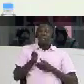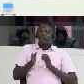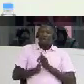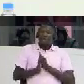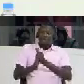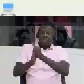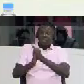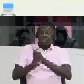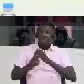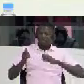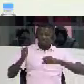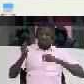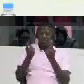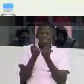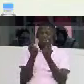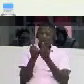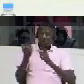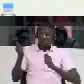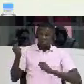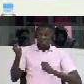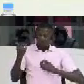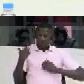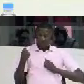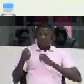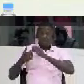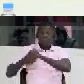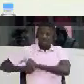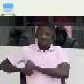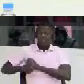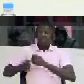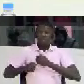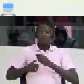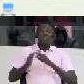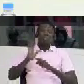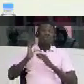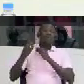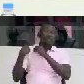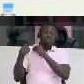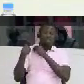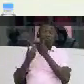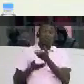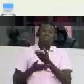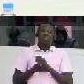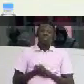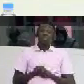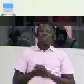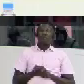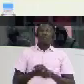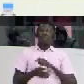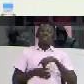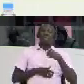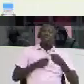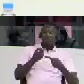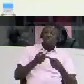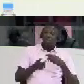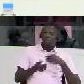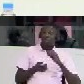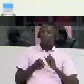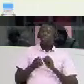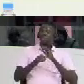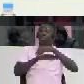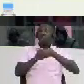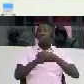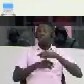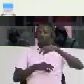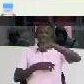Amora. And when you went to the mobile gendarmerie, what rank did you hold there? bi nga demee ci